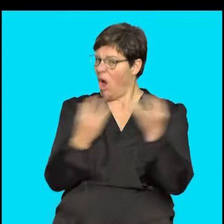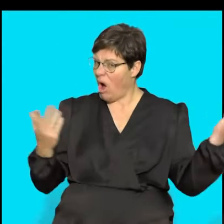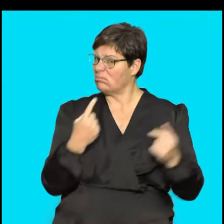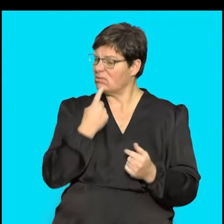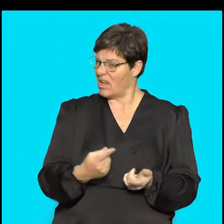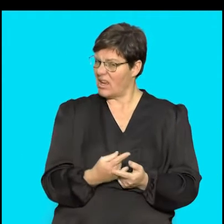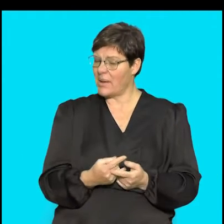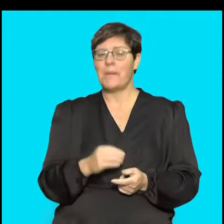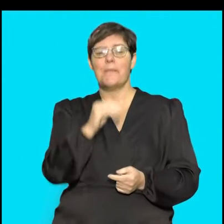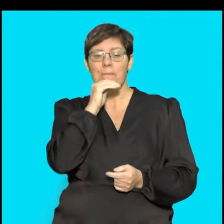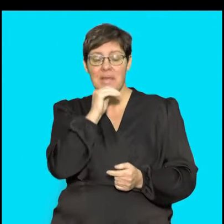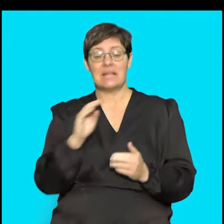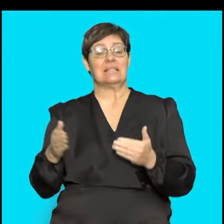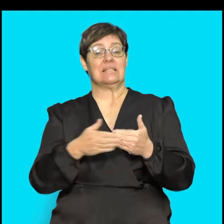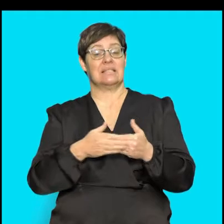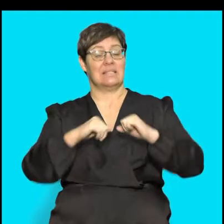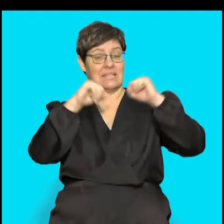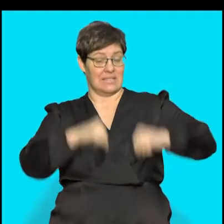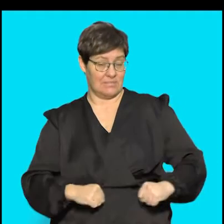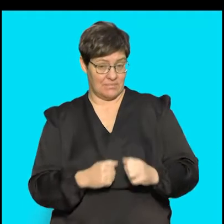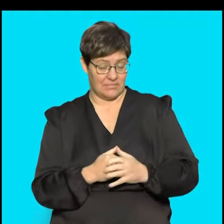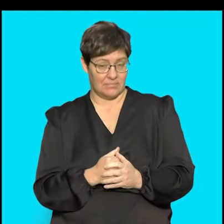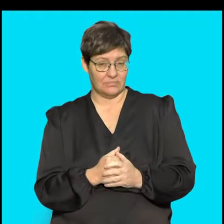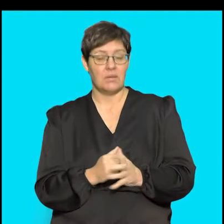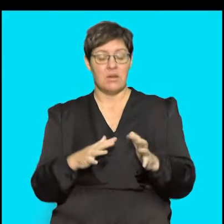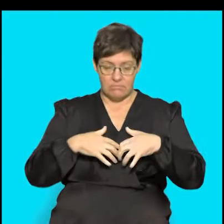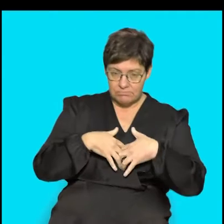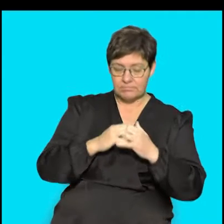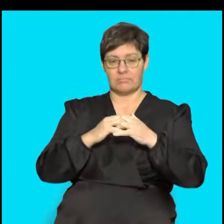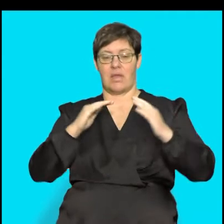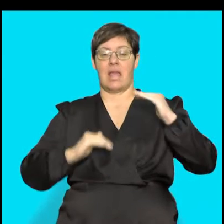that's a lot that we've said. It must be in a closed system. It will